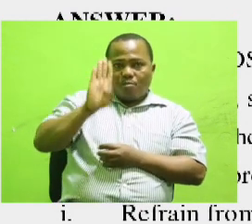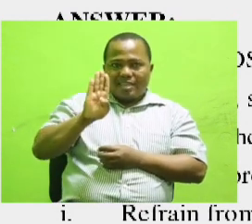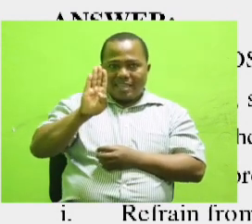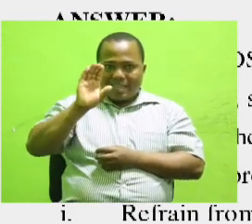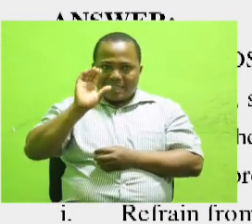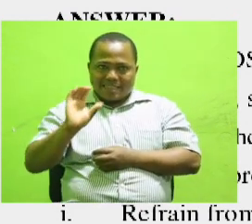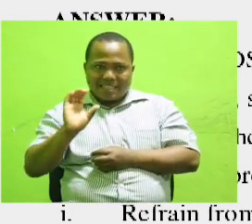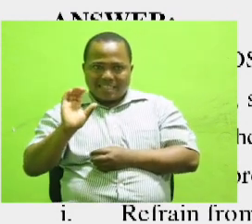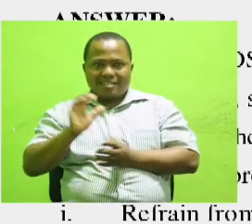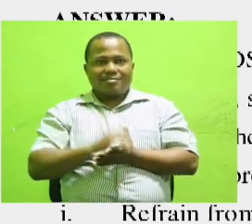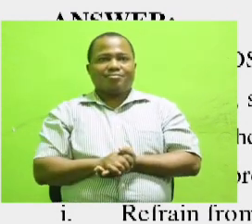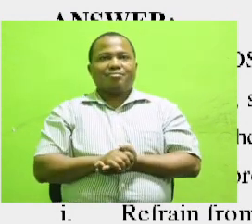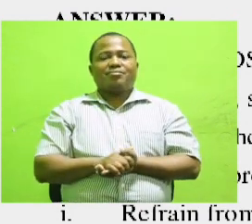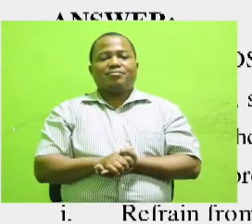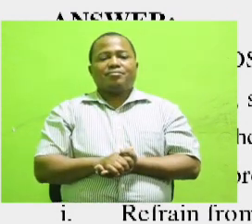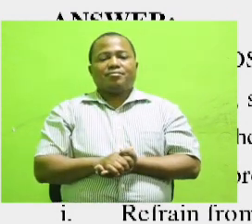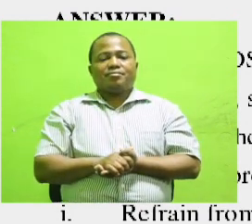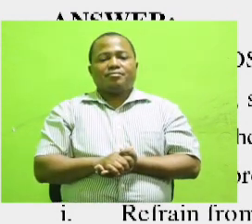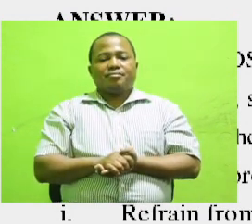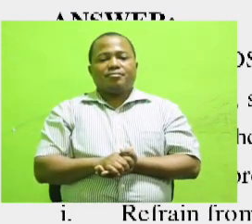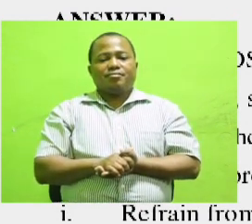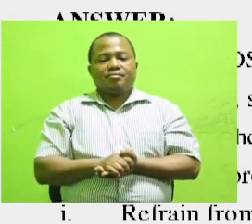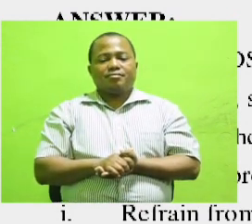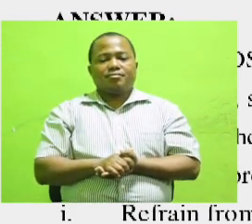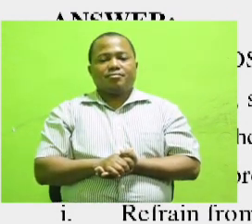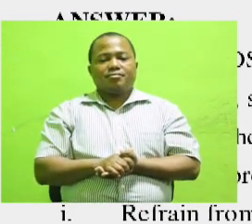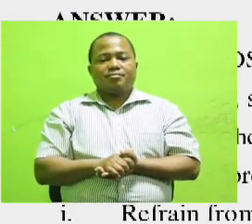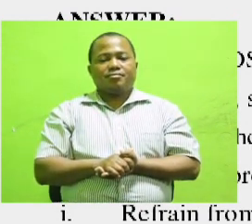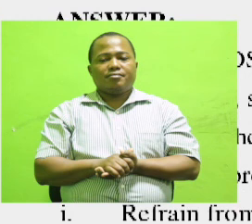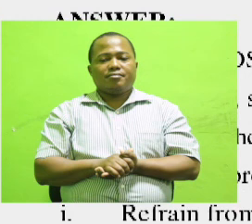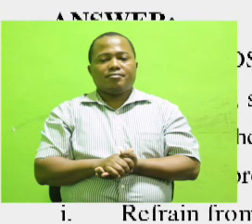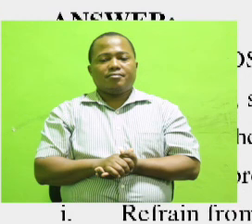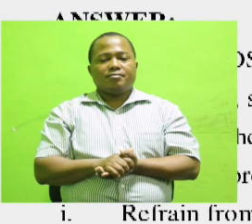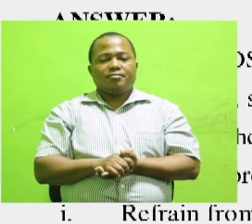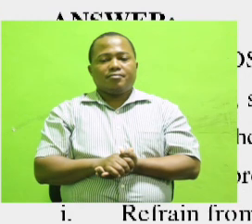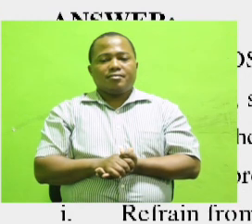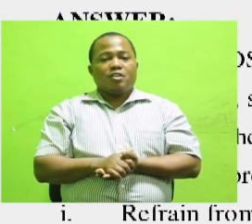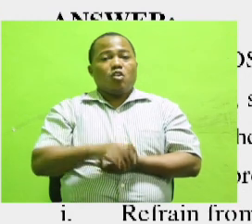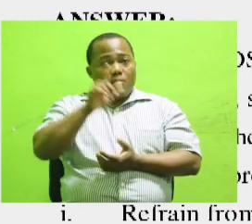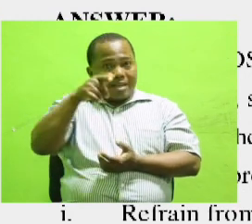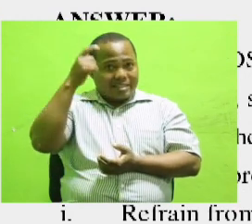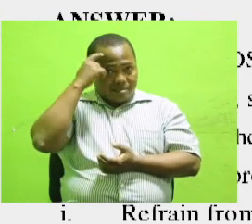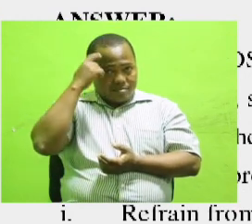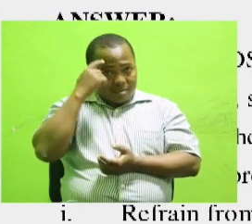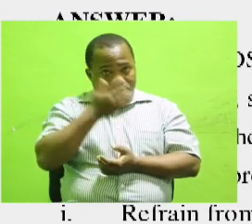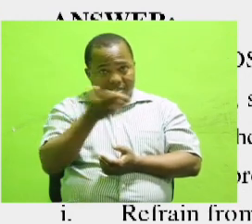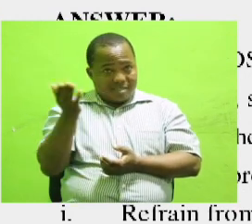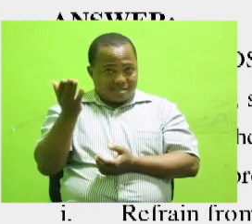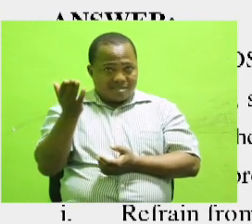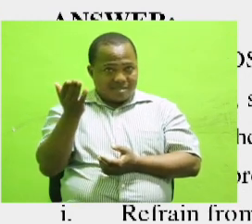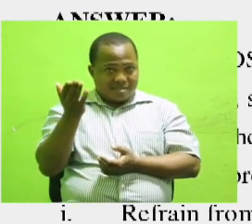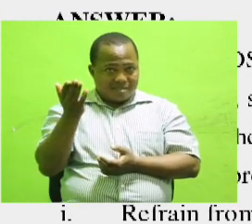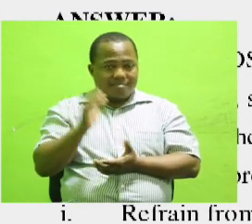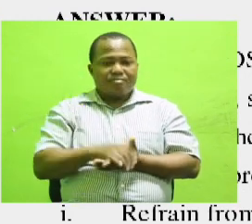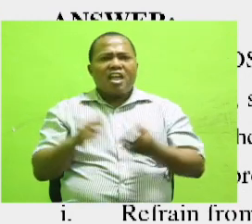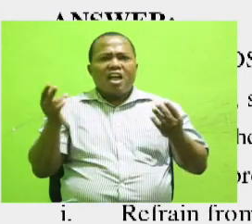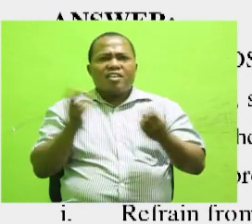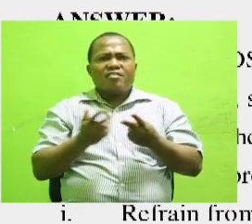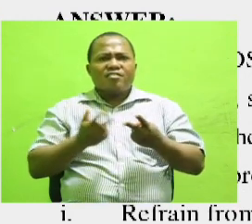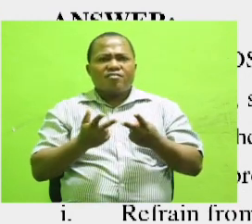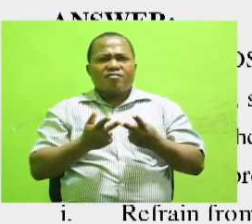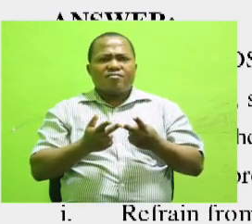blood cells and not World Boxing Championship. Please remind yourself that. Also,